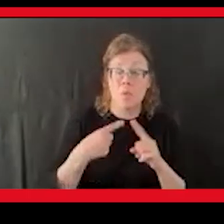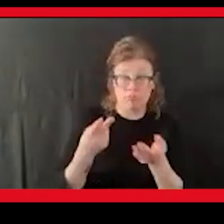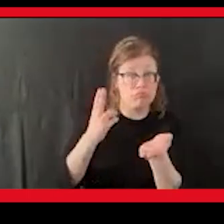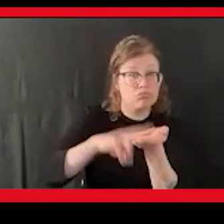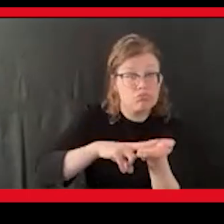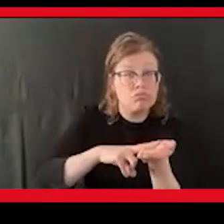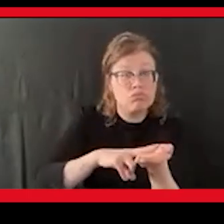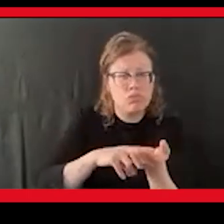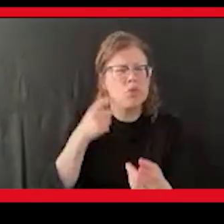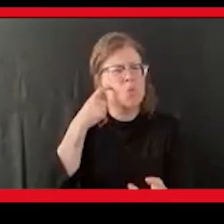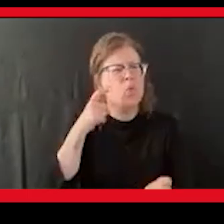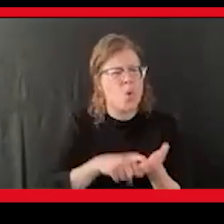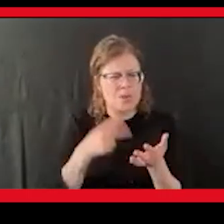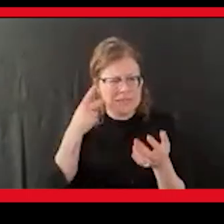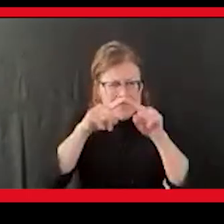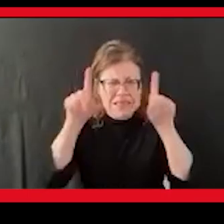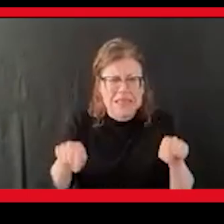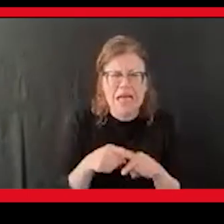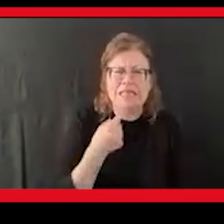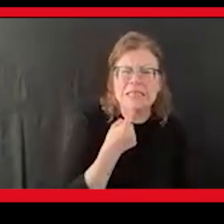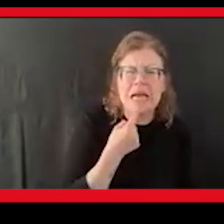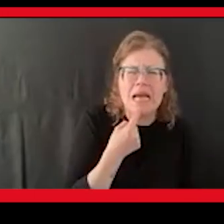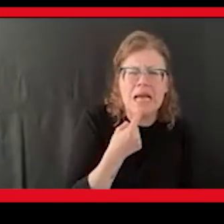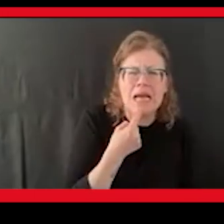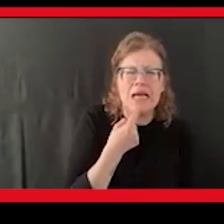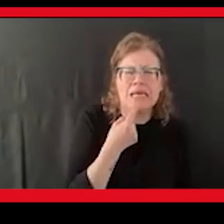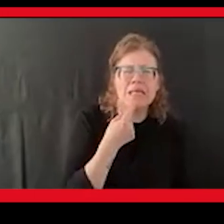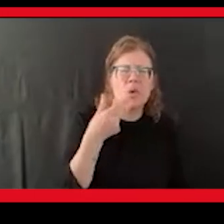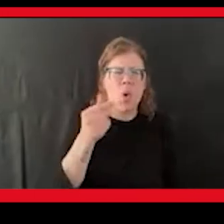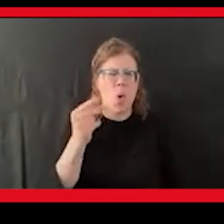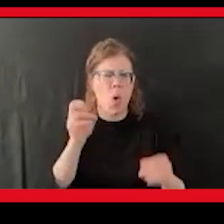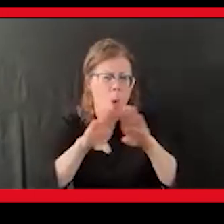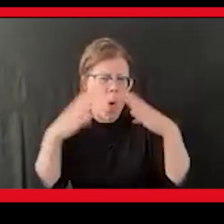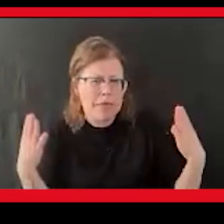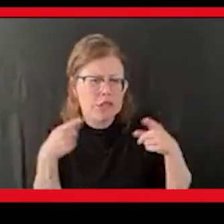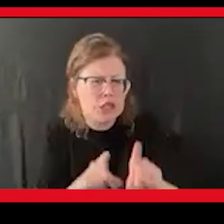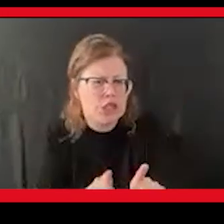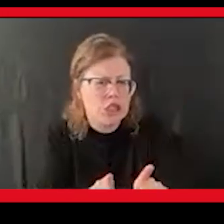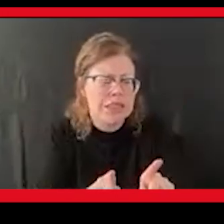Opportunities. This is where you will find any open grants currently available.